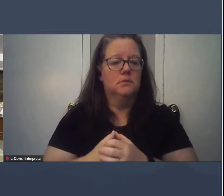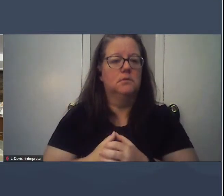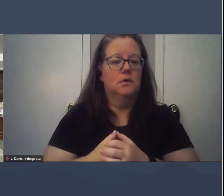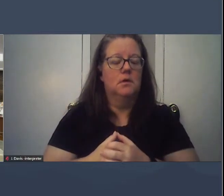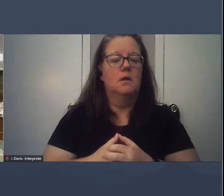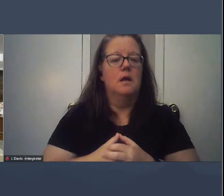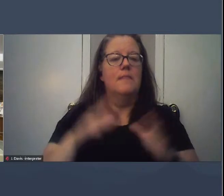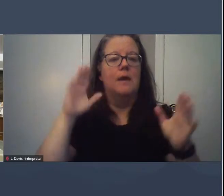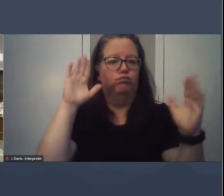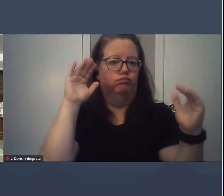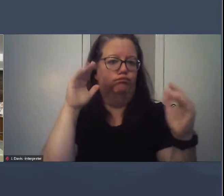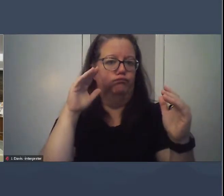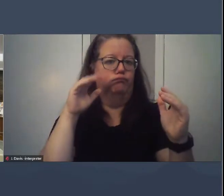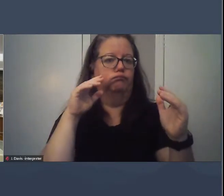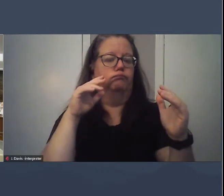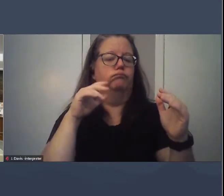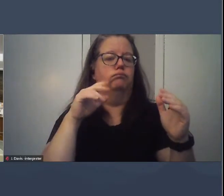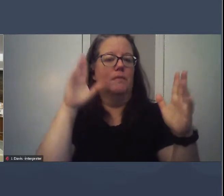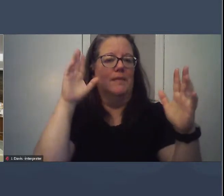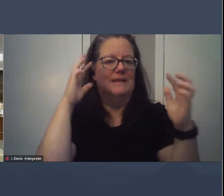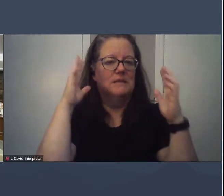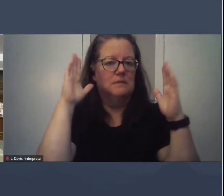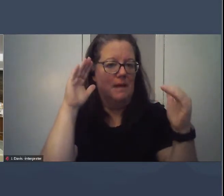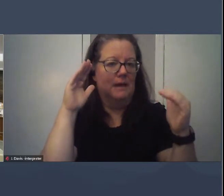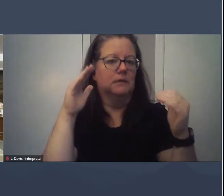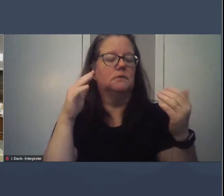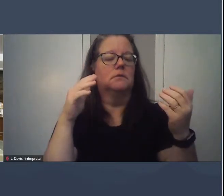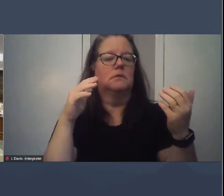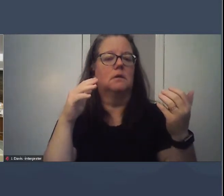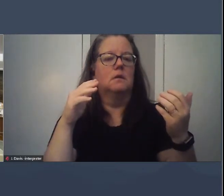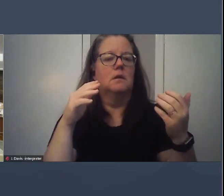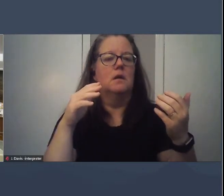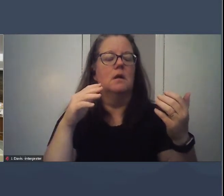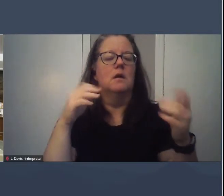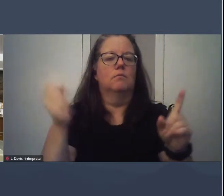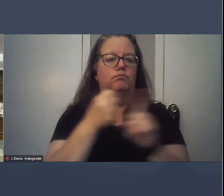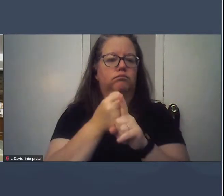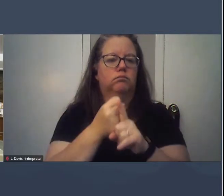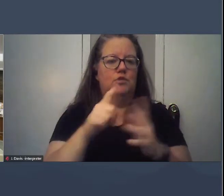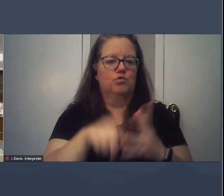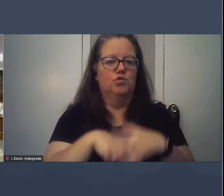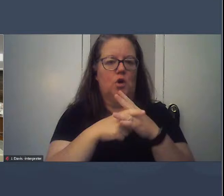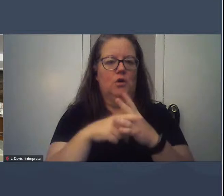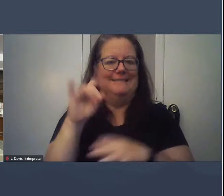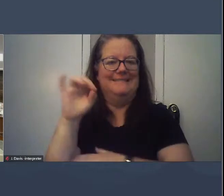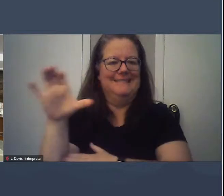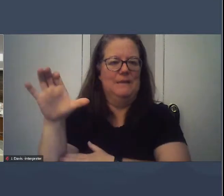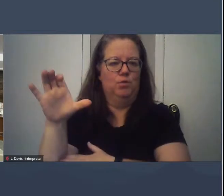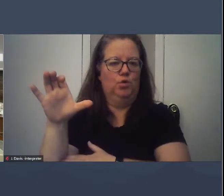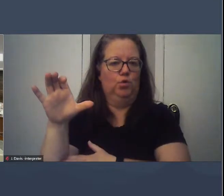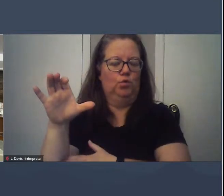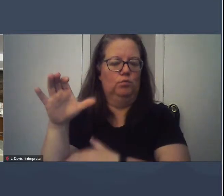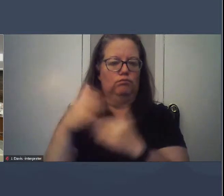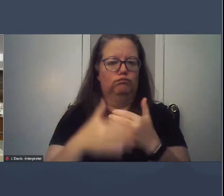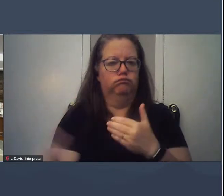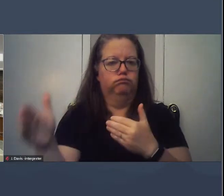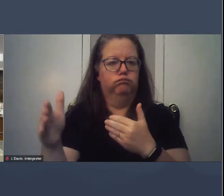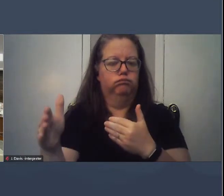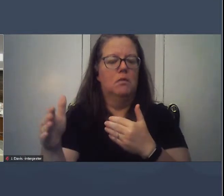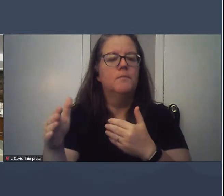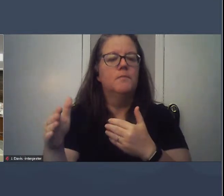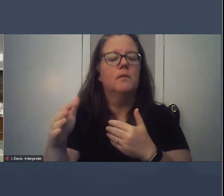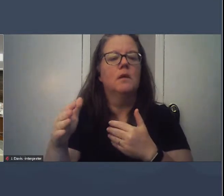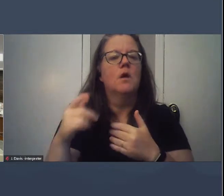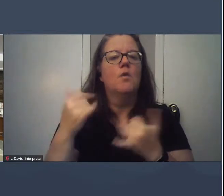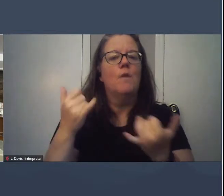anticipating it being made effective at the end of December, but they're going now and having listening sessions in